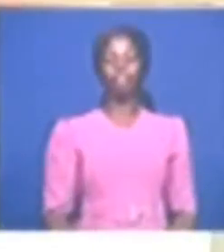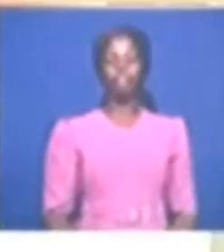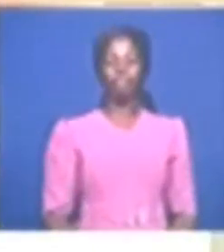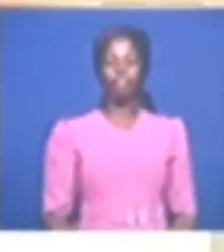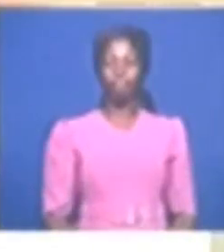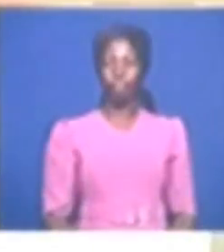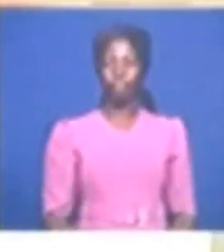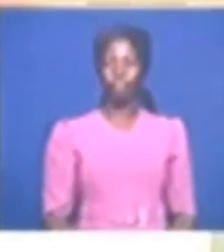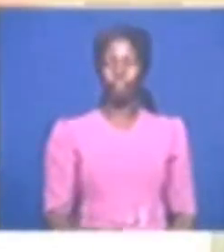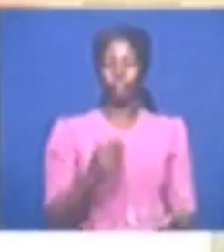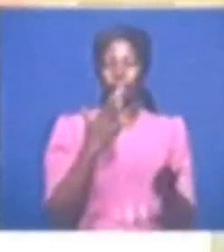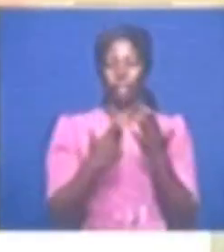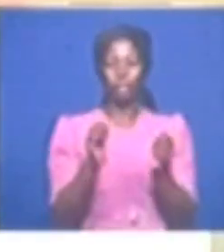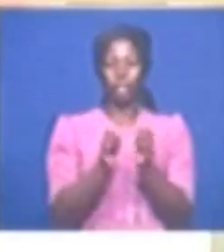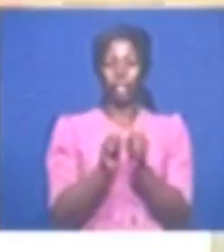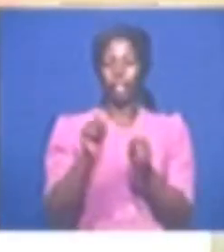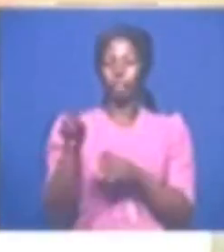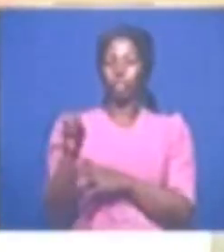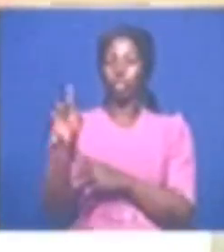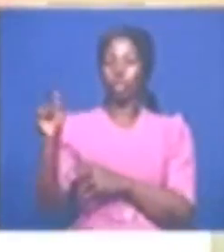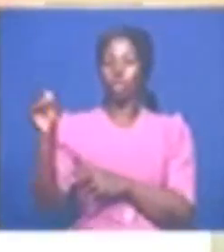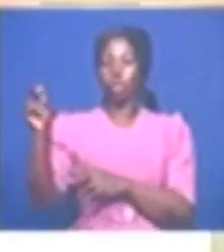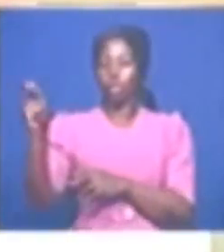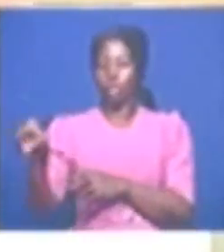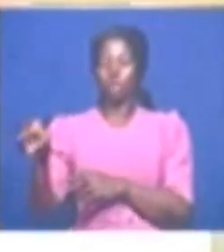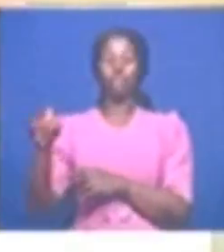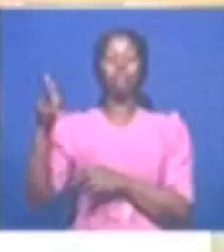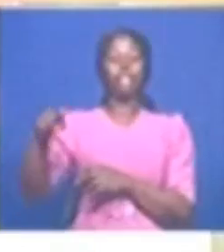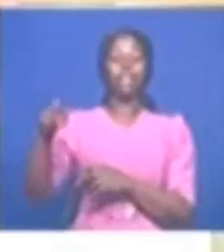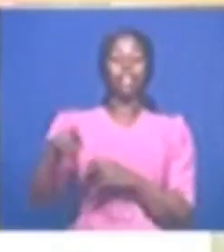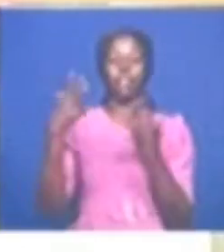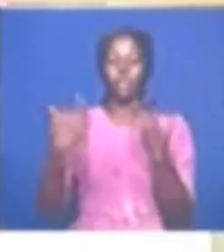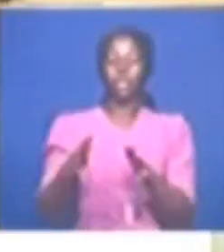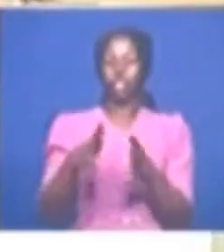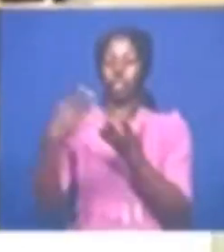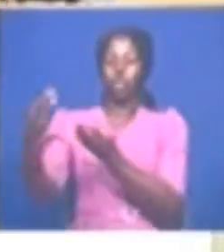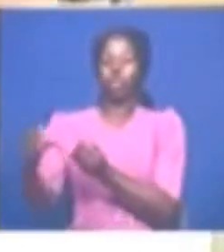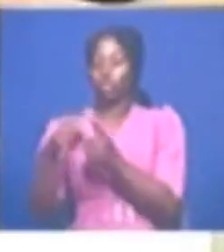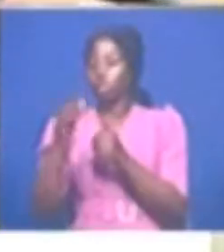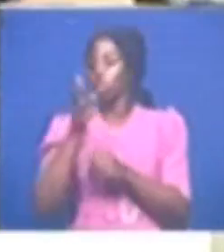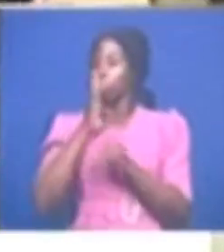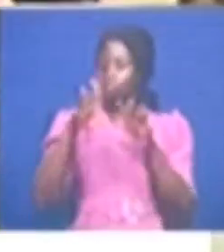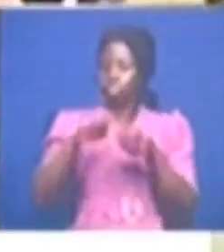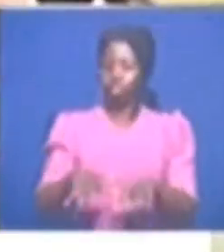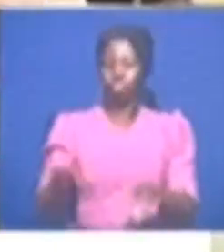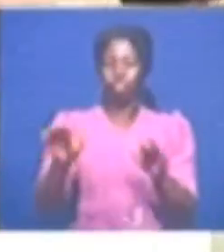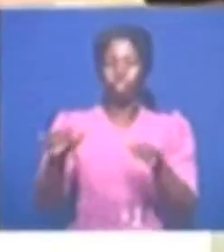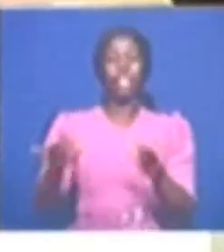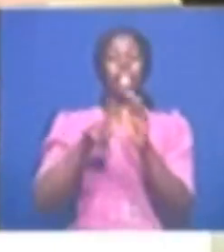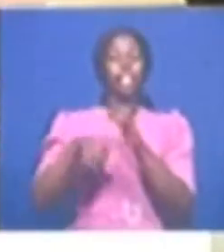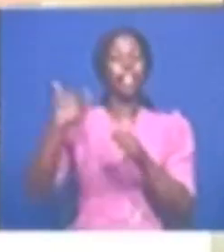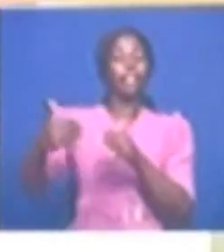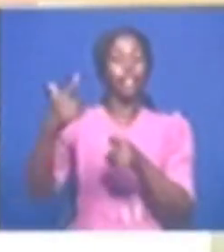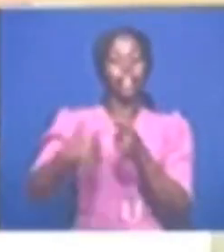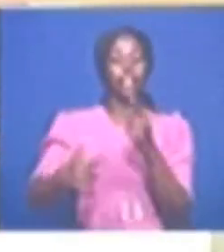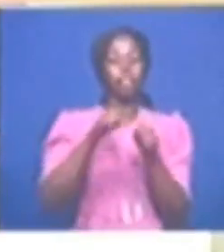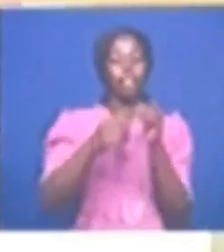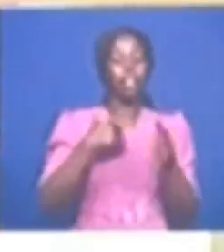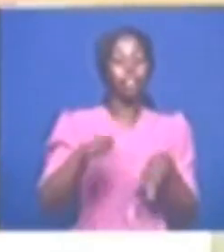Estimated that 10 million tons of plastic waste finds its way into the ocean annually, a move that has caused dire implications to